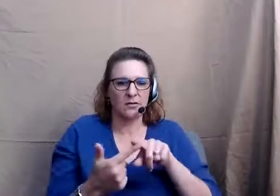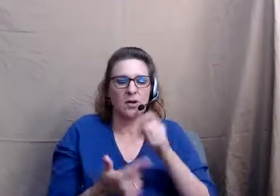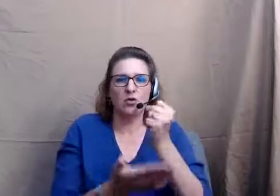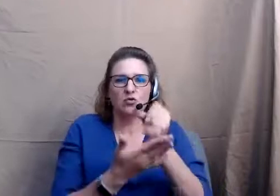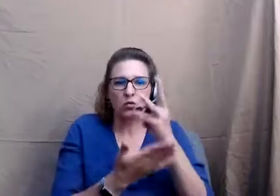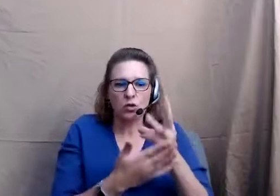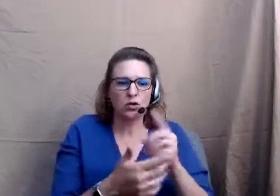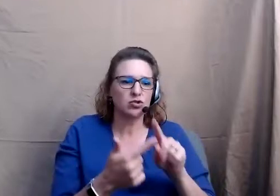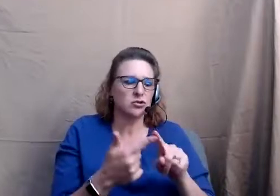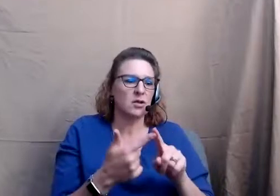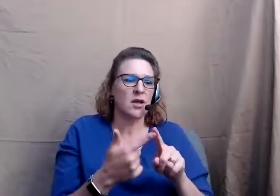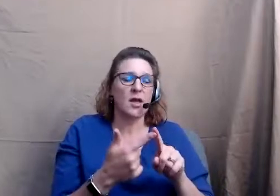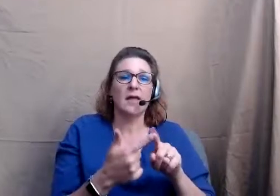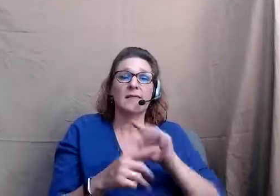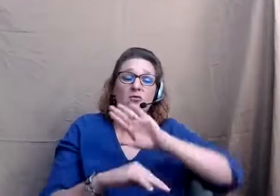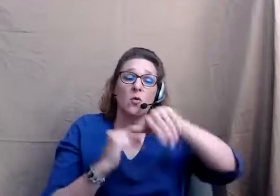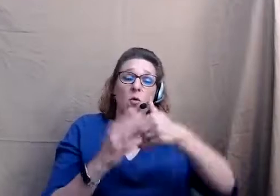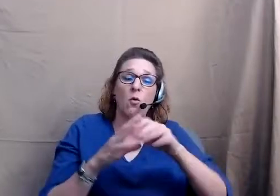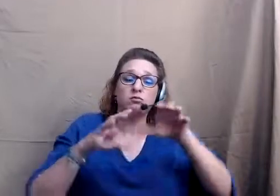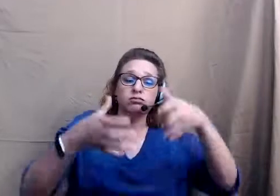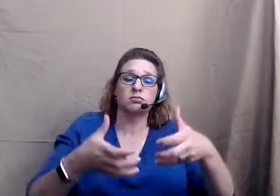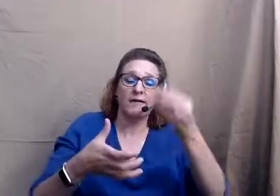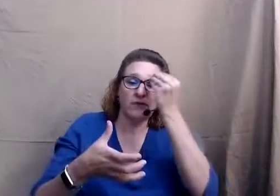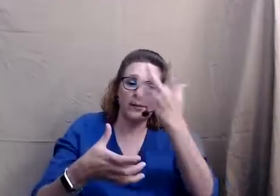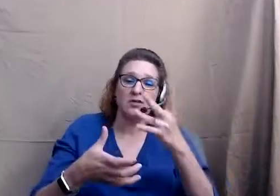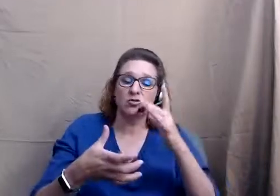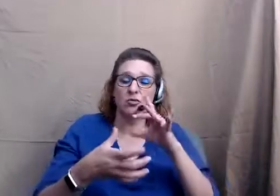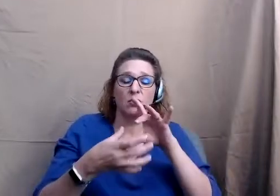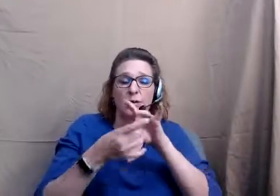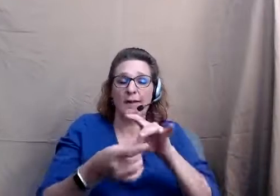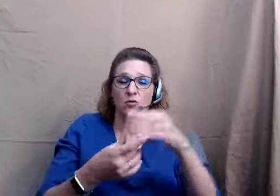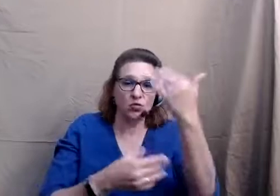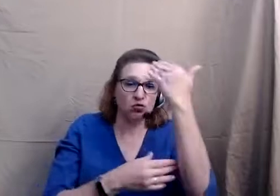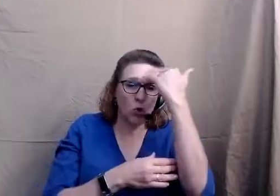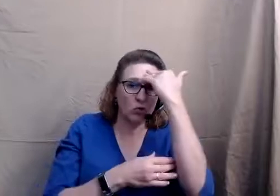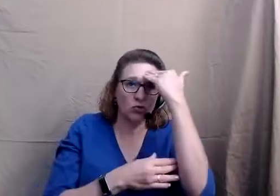There's a body of information, of literature, of knowledge that